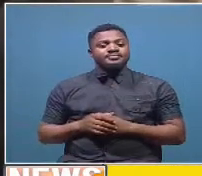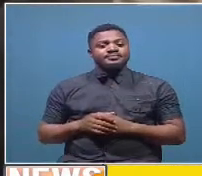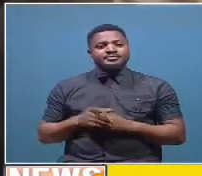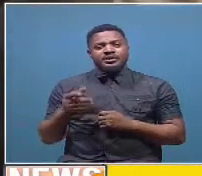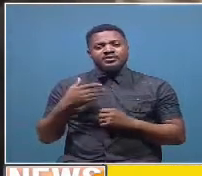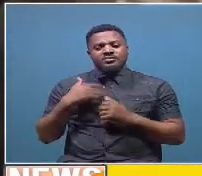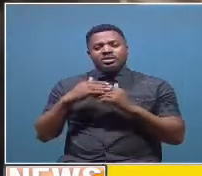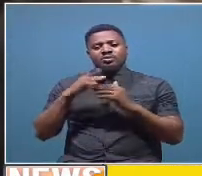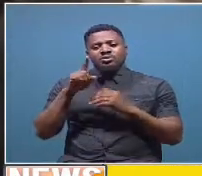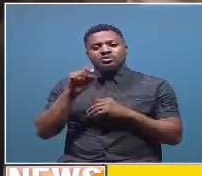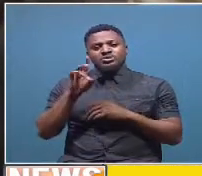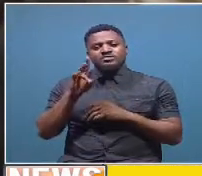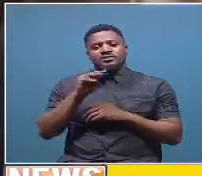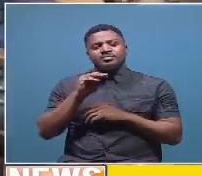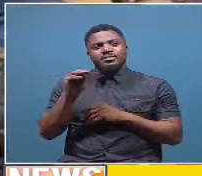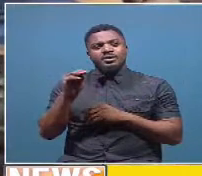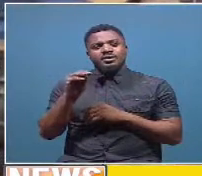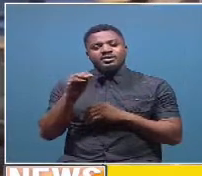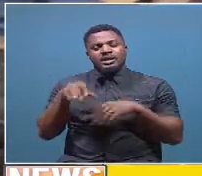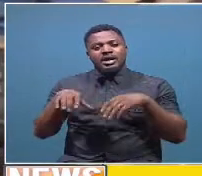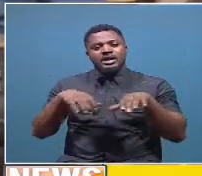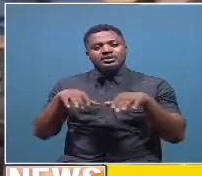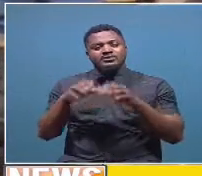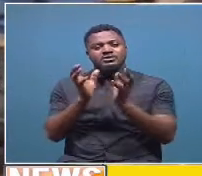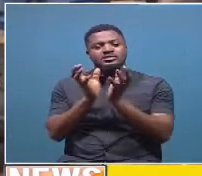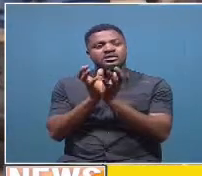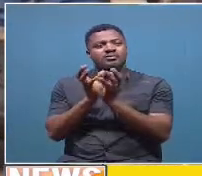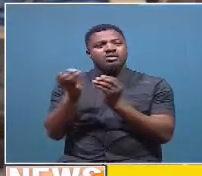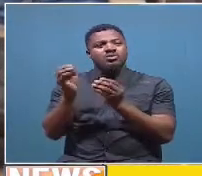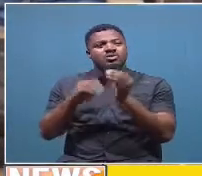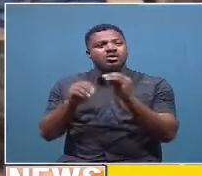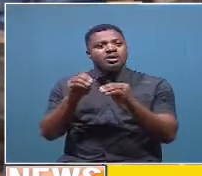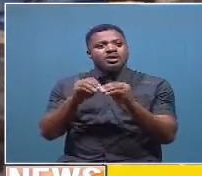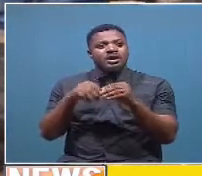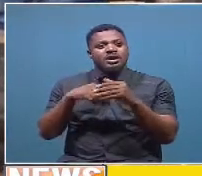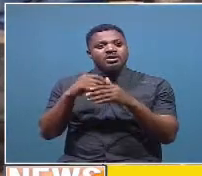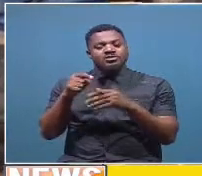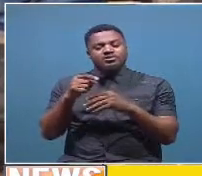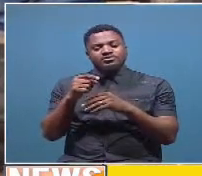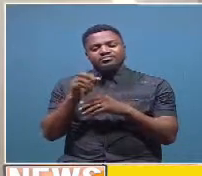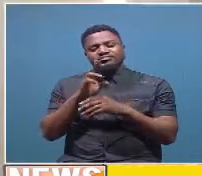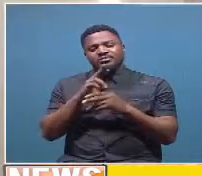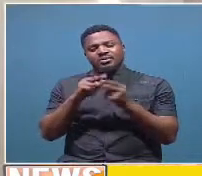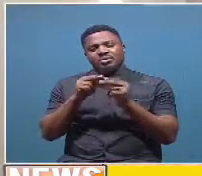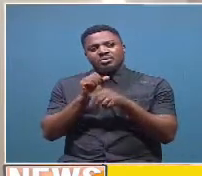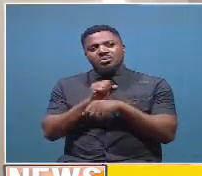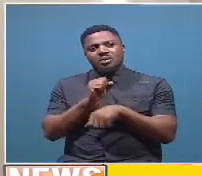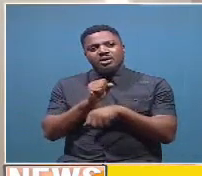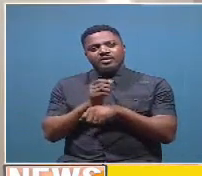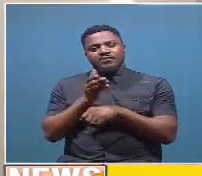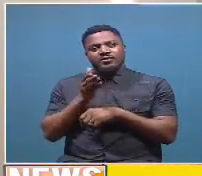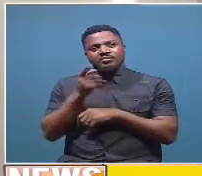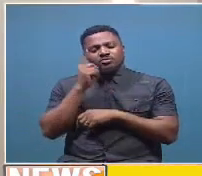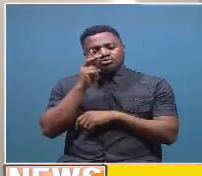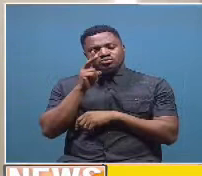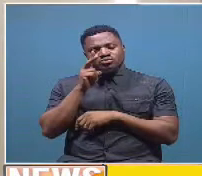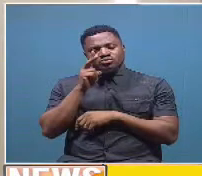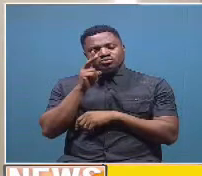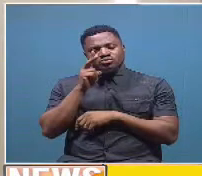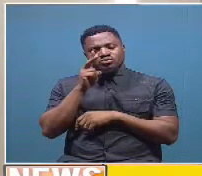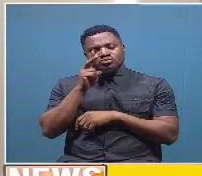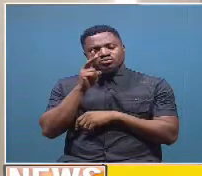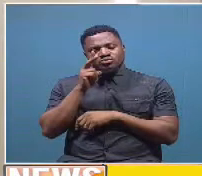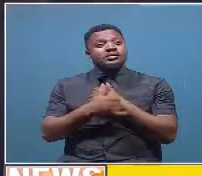There are over 1.7 million active SNIT contributors out of an estimated workforce of 11.5 million in the